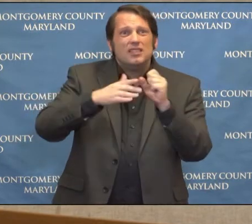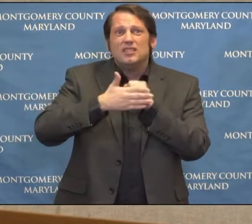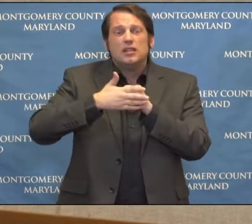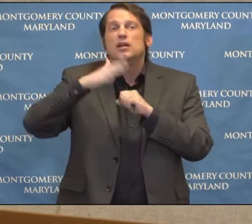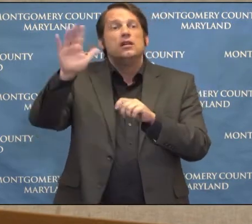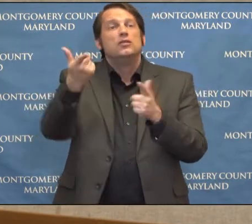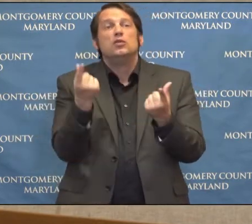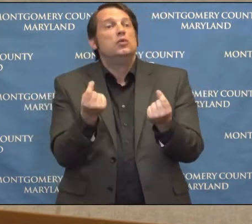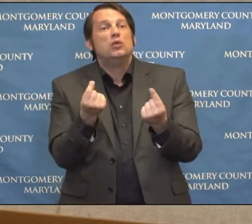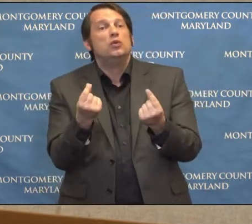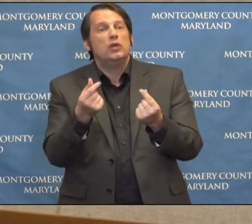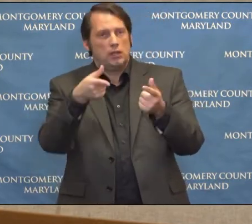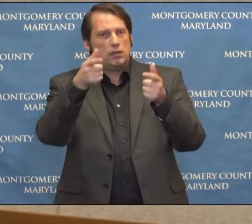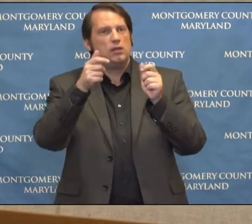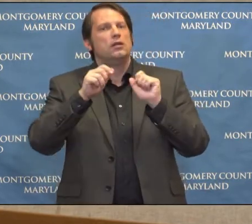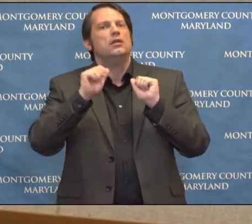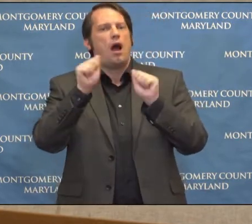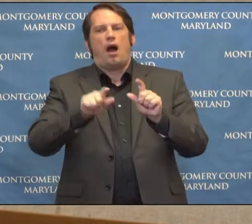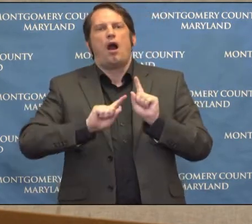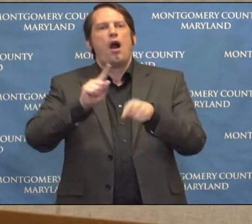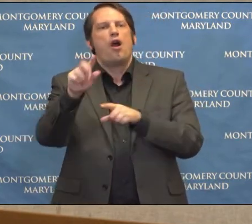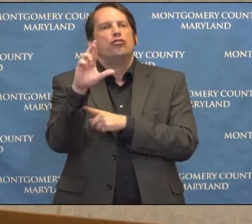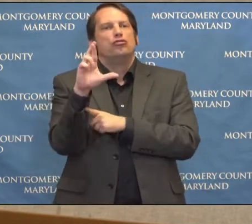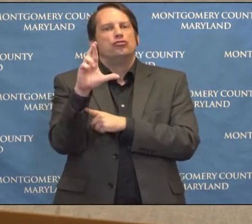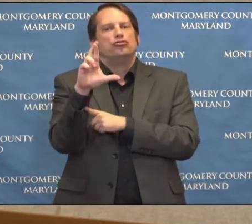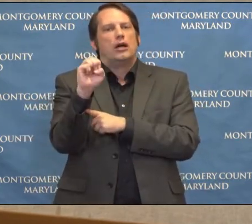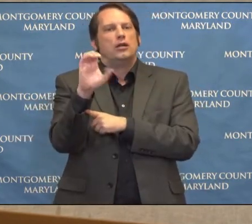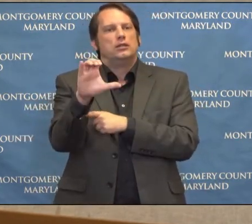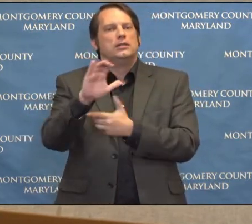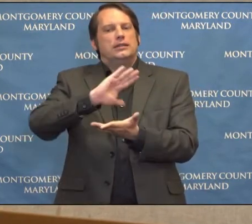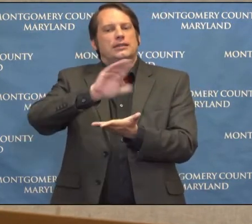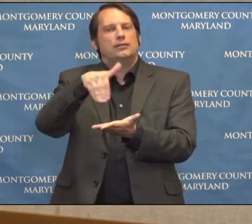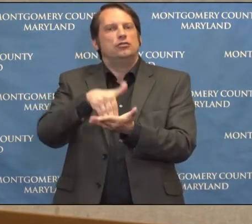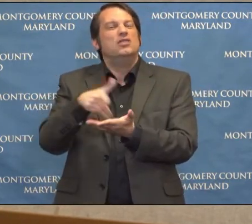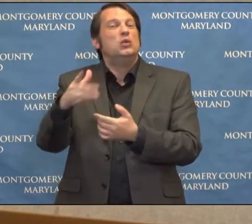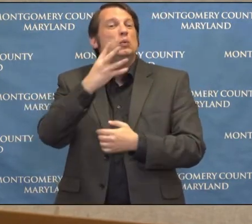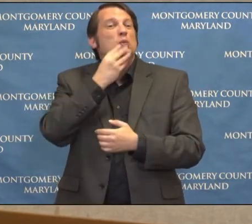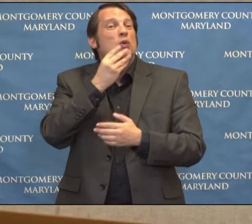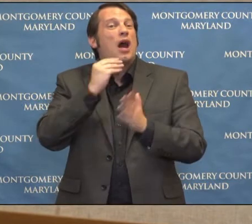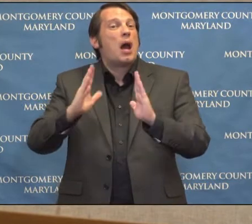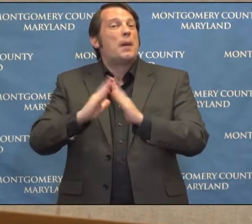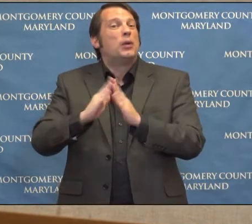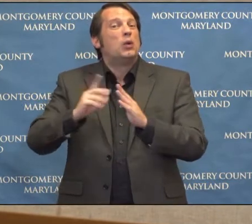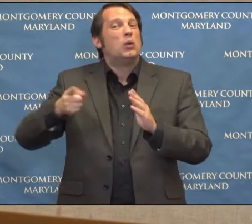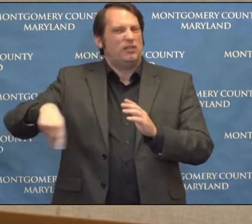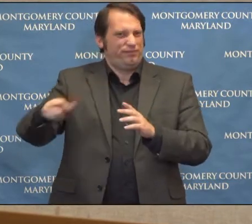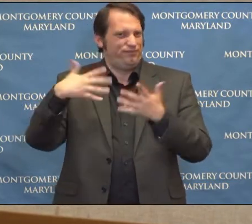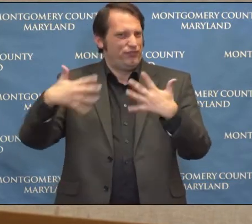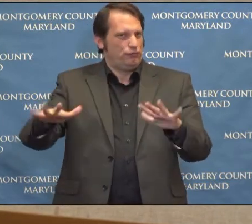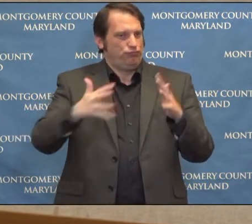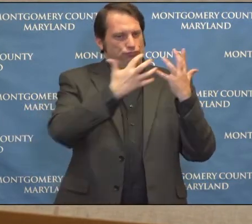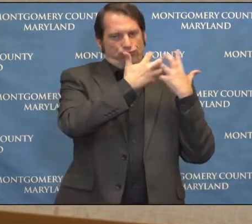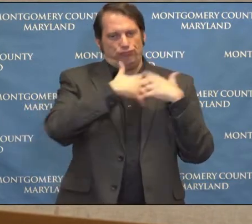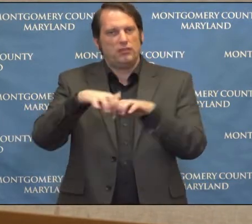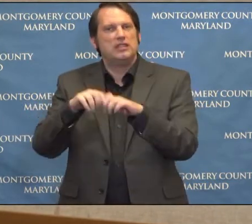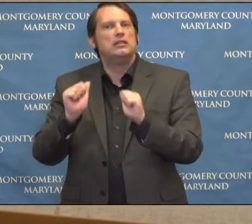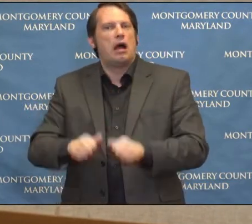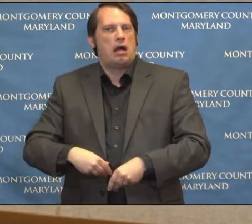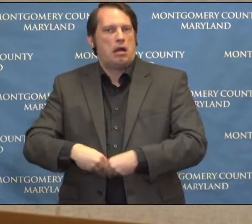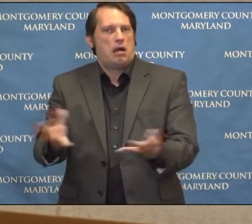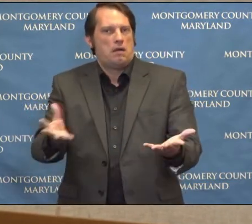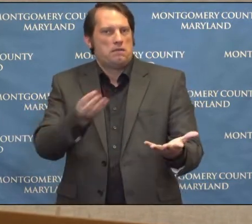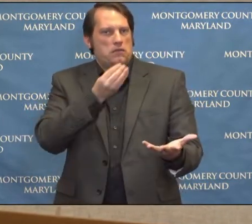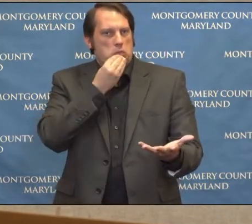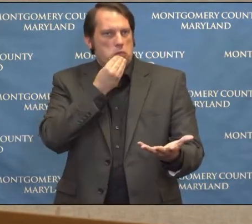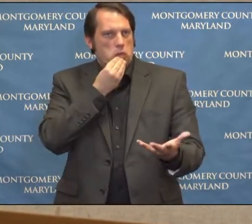Council on Aging to get a no-contact delivery of these meals to your home. We've seen over a 400% increase in use of this